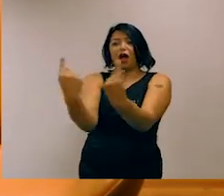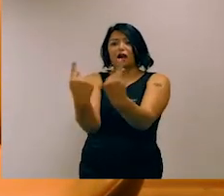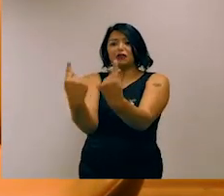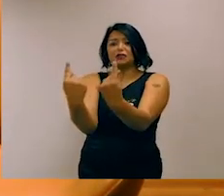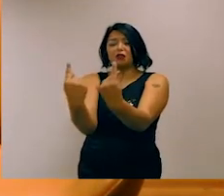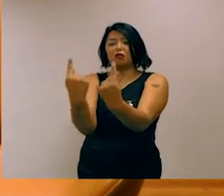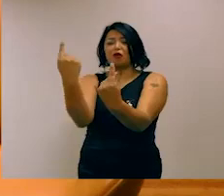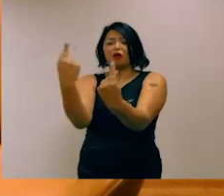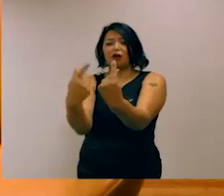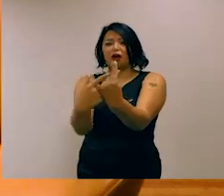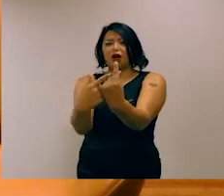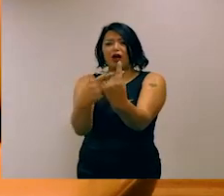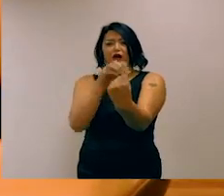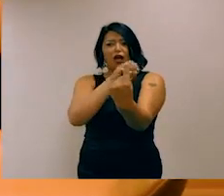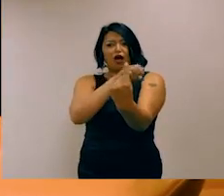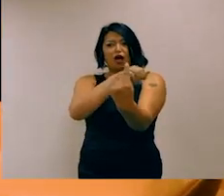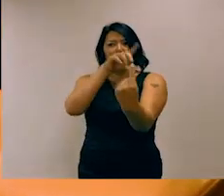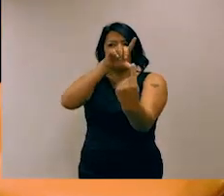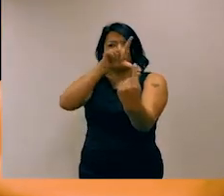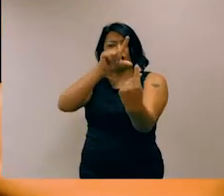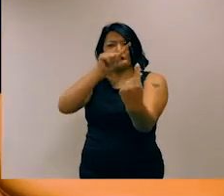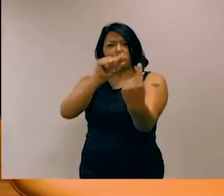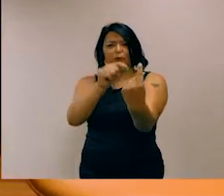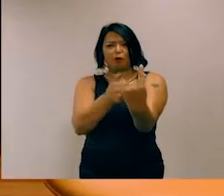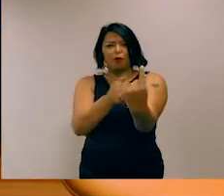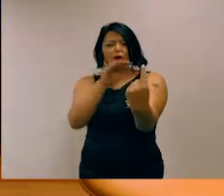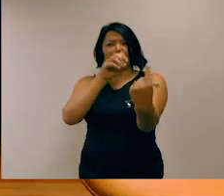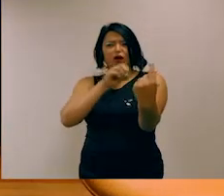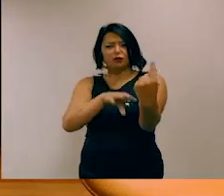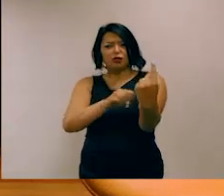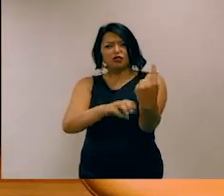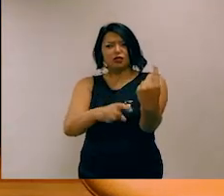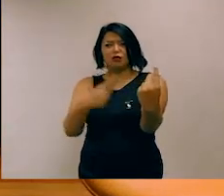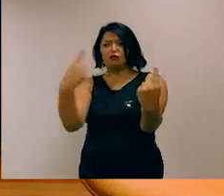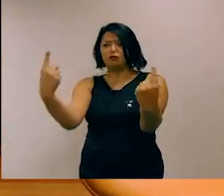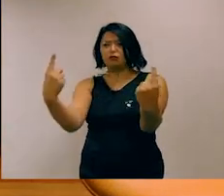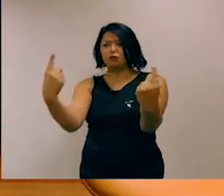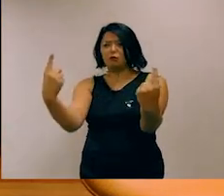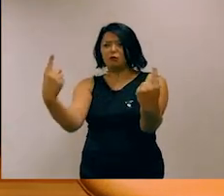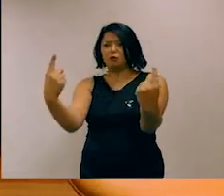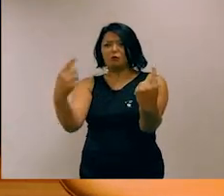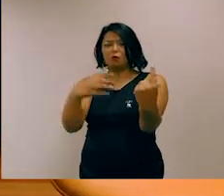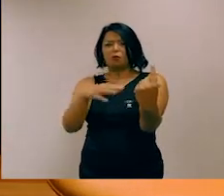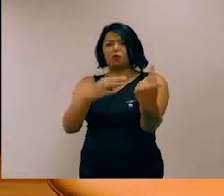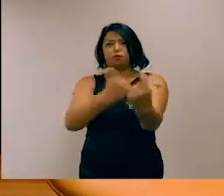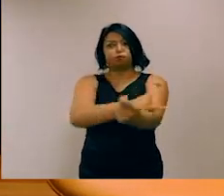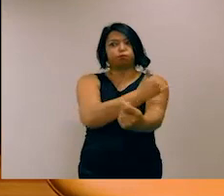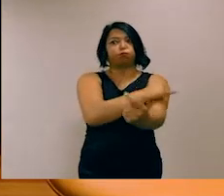that leads to obesity, or is it obesity that leads to low education, or maybe